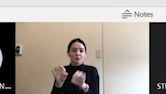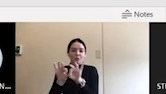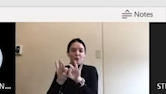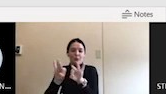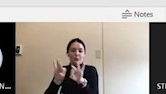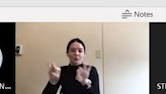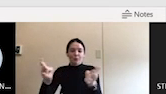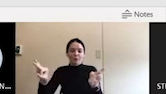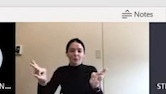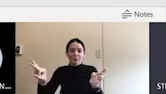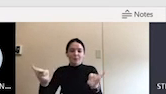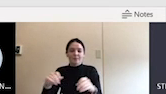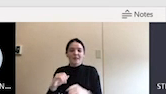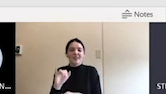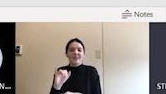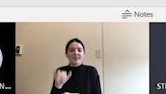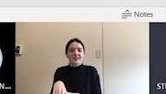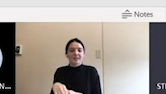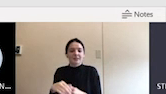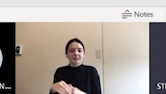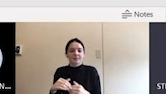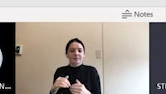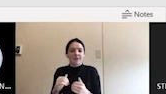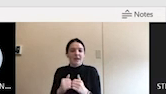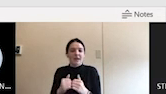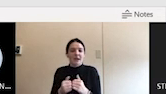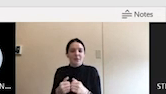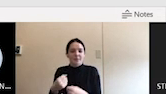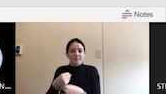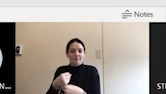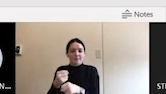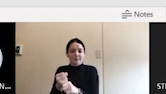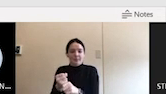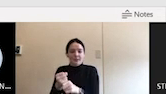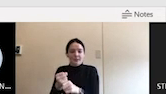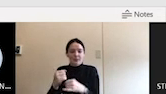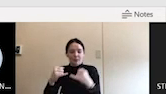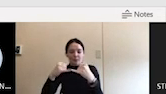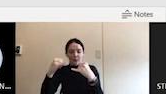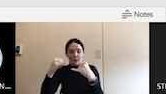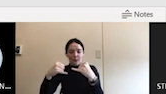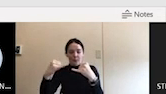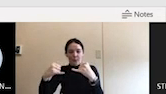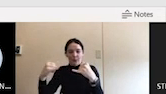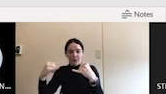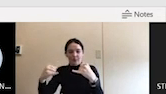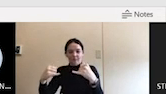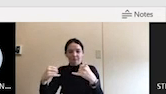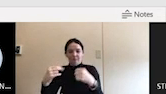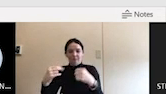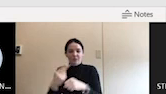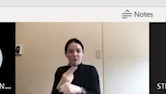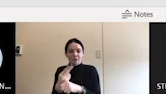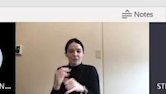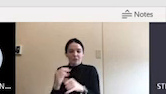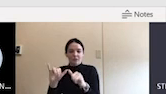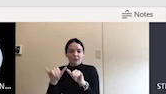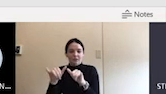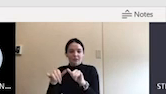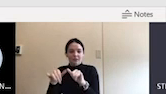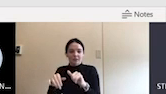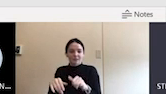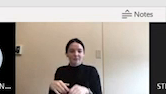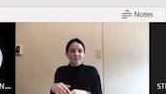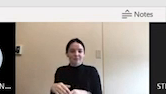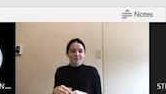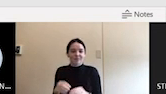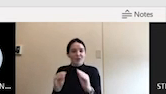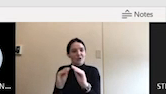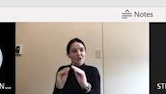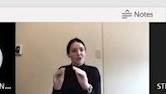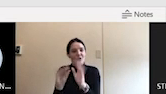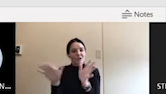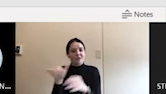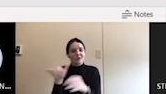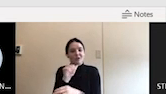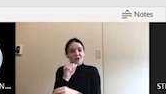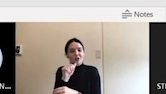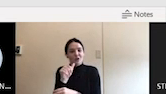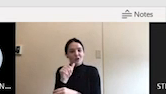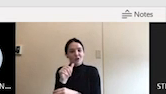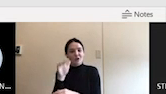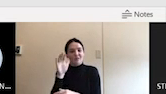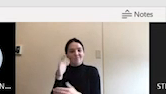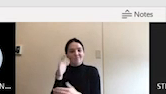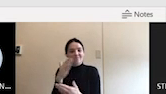how I made the coil. Apparently that was not the best idea there. So I'm going to throw this out to some of